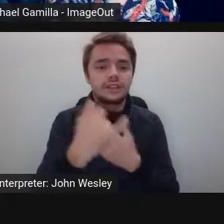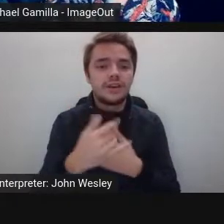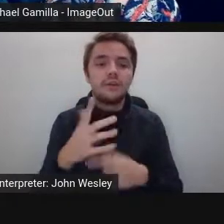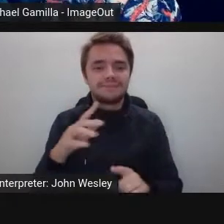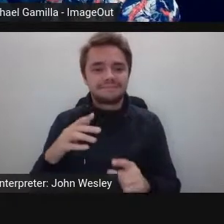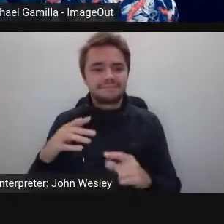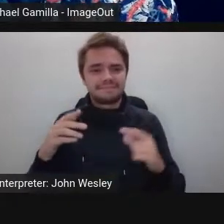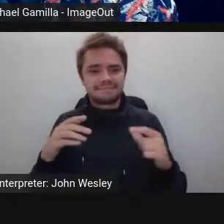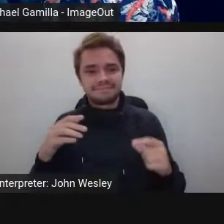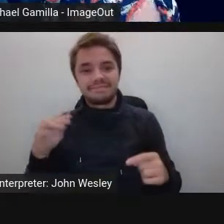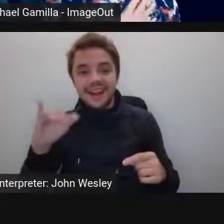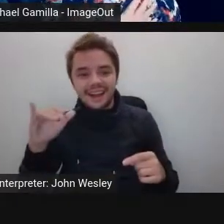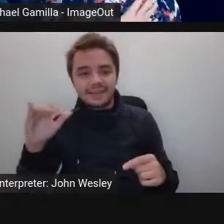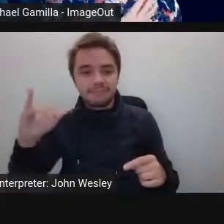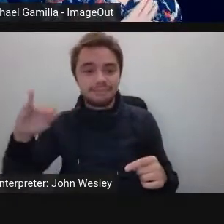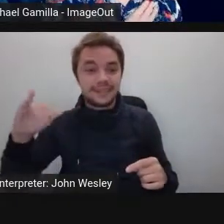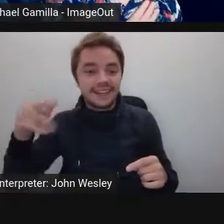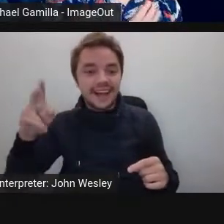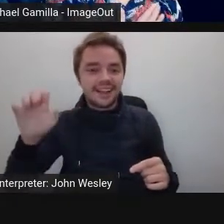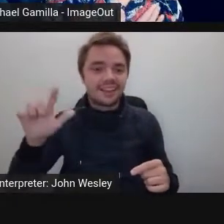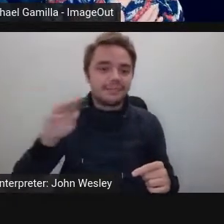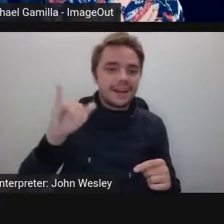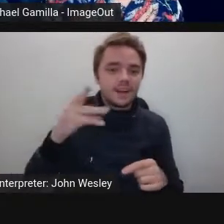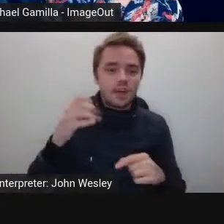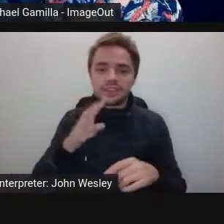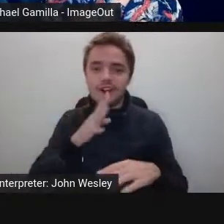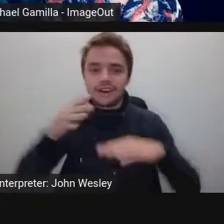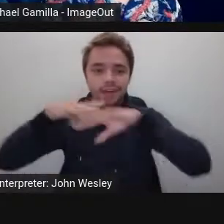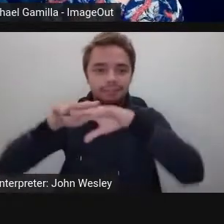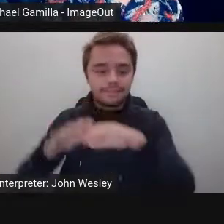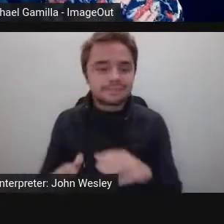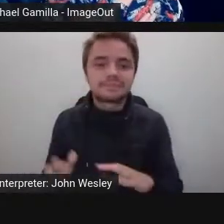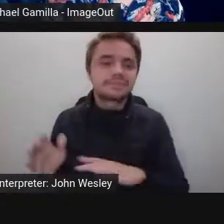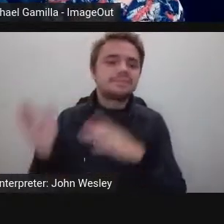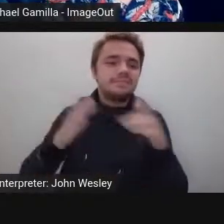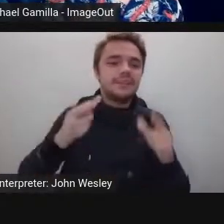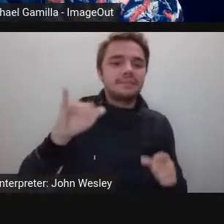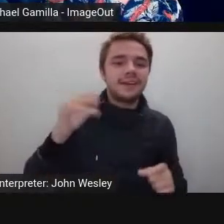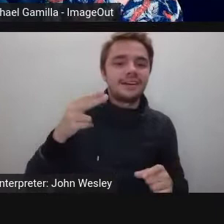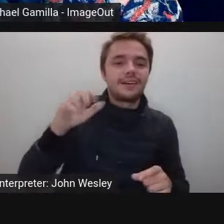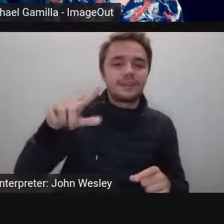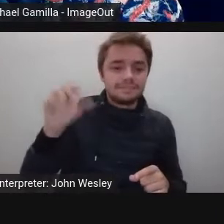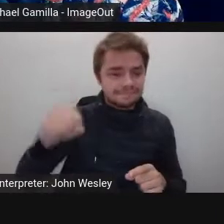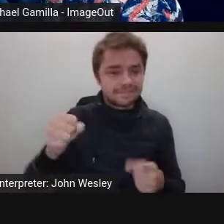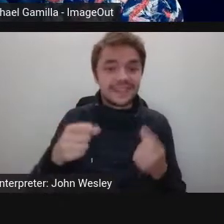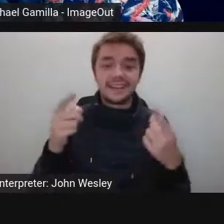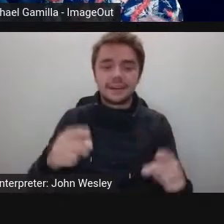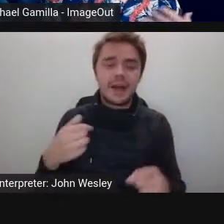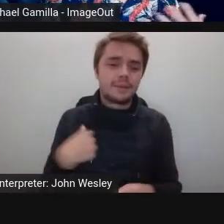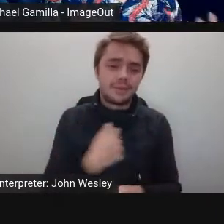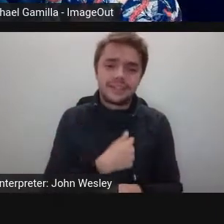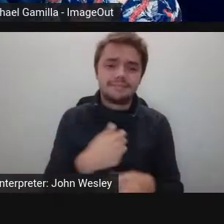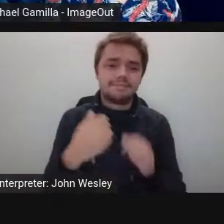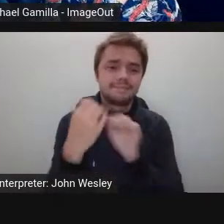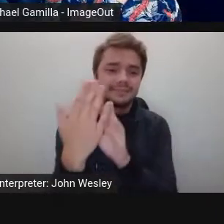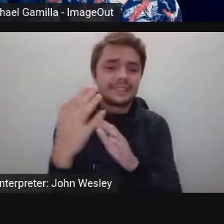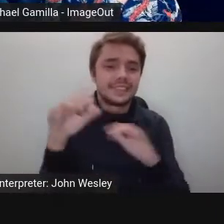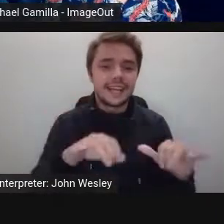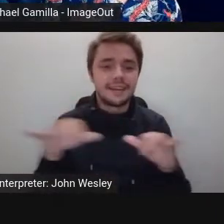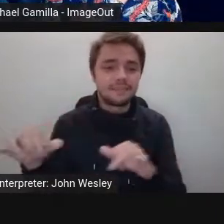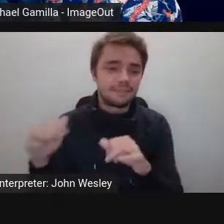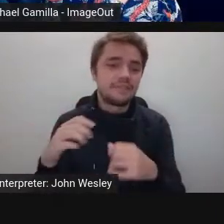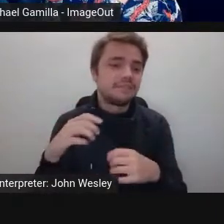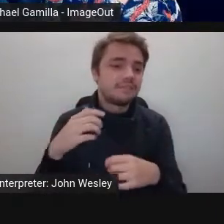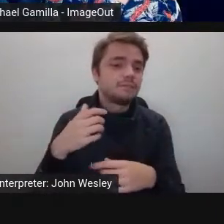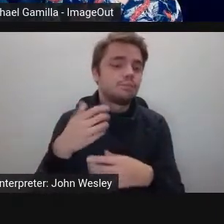When people talk about that, you know, as a film programmer also, we encountered the same thing, because I would show a film and